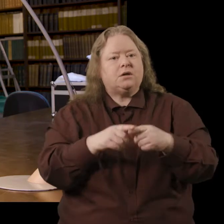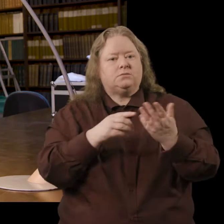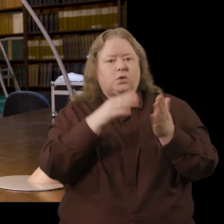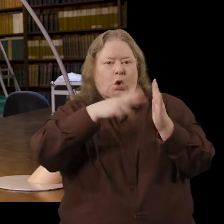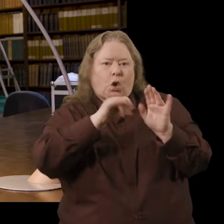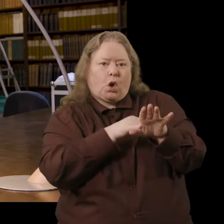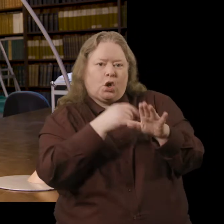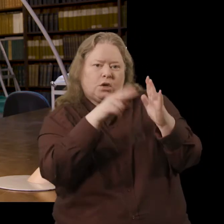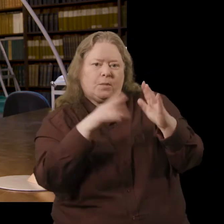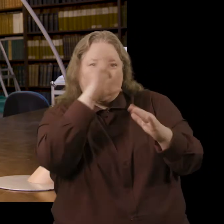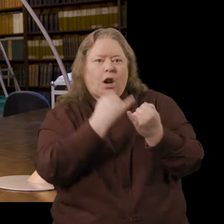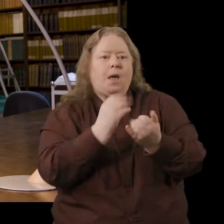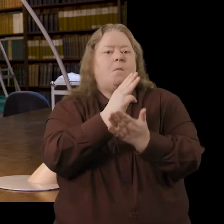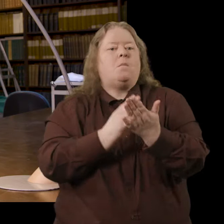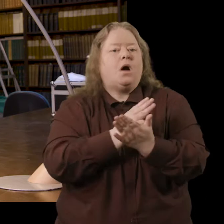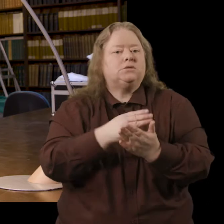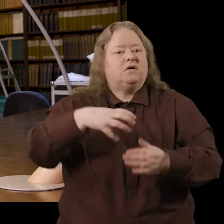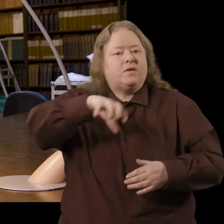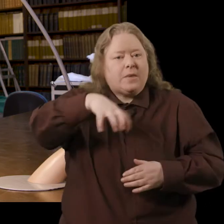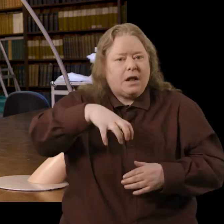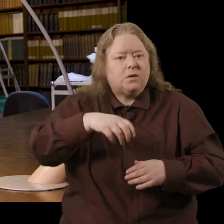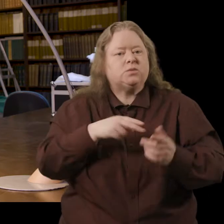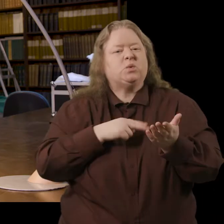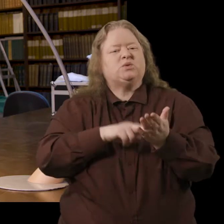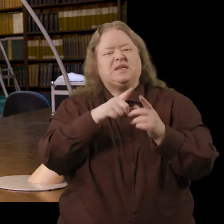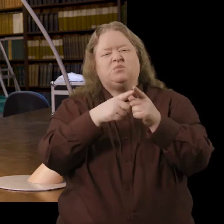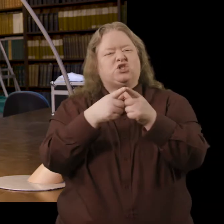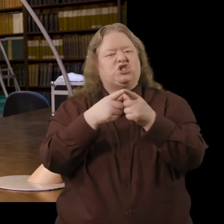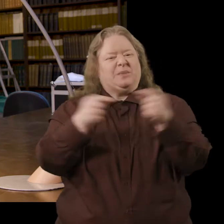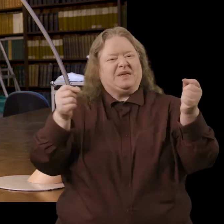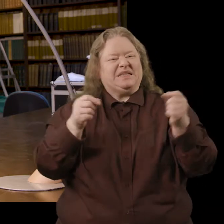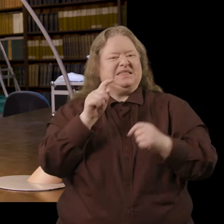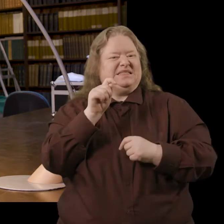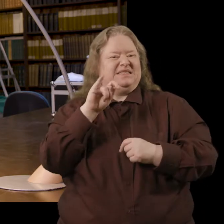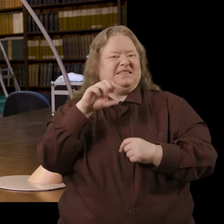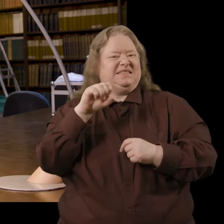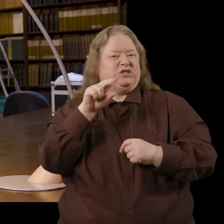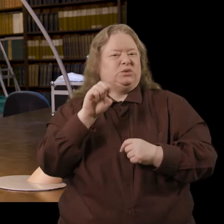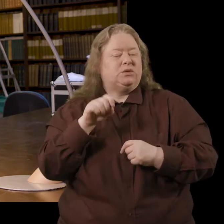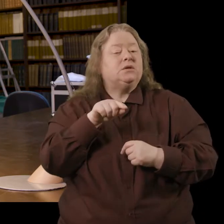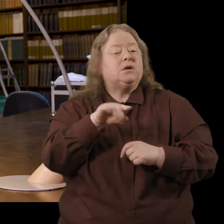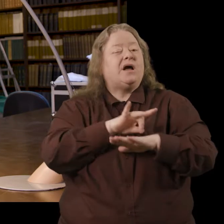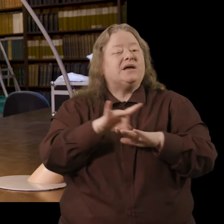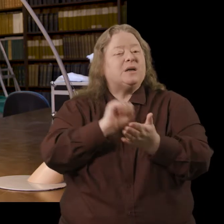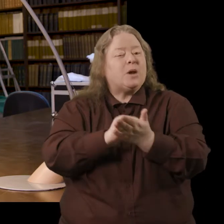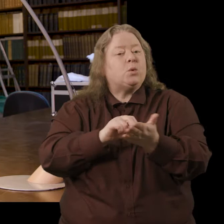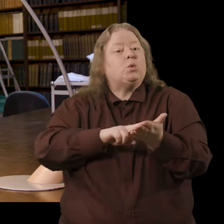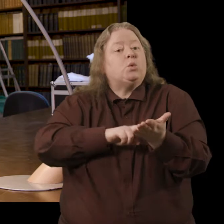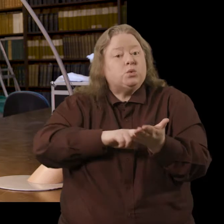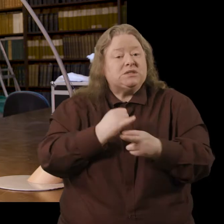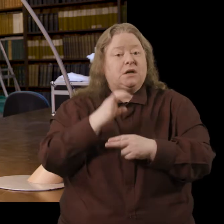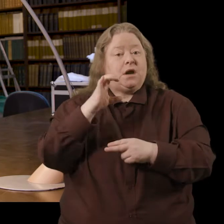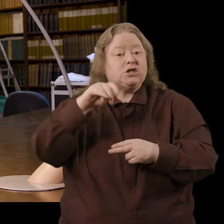to make it look like it was part of the bell. So I used a thing called Japanese tissue, which is a paper that's